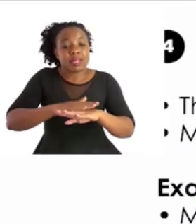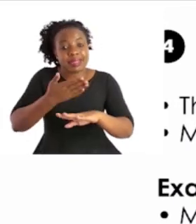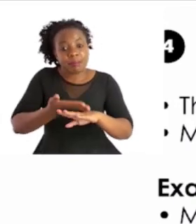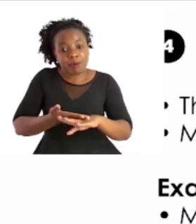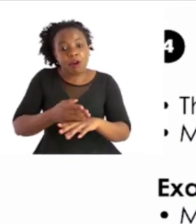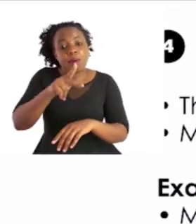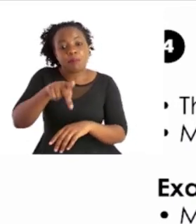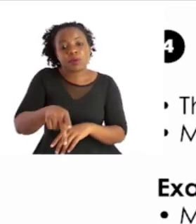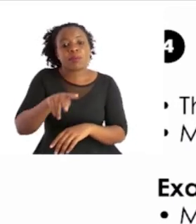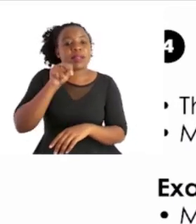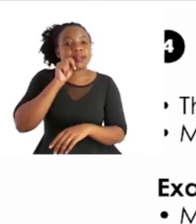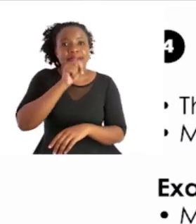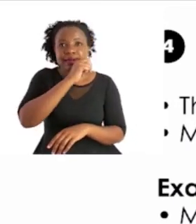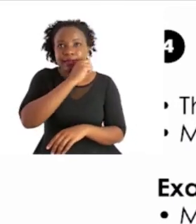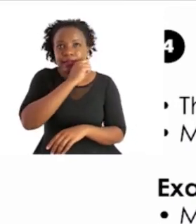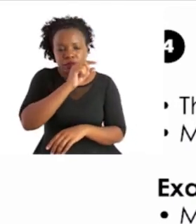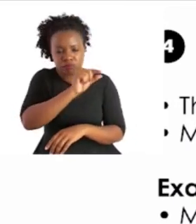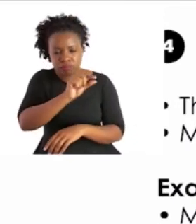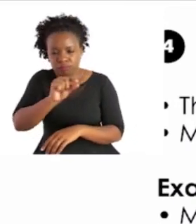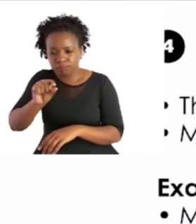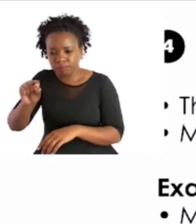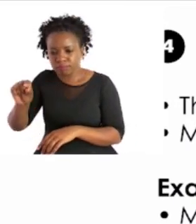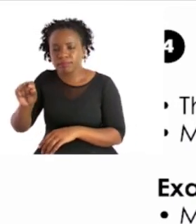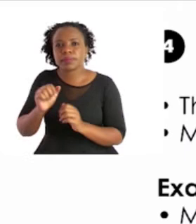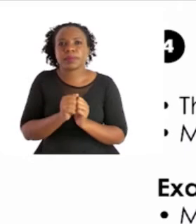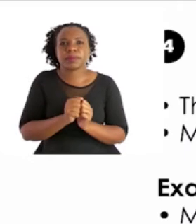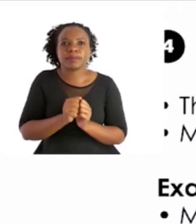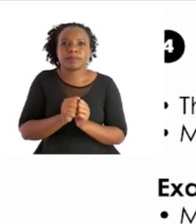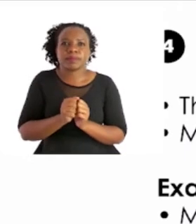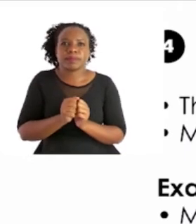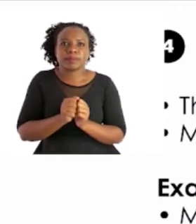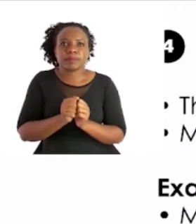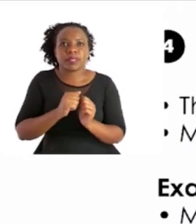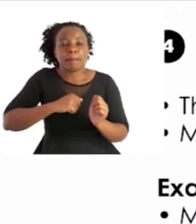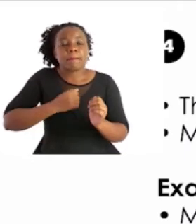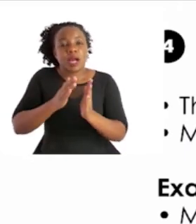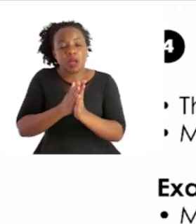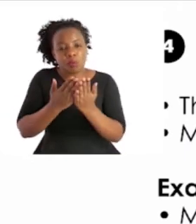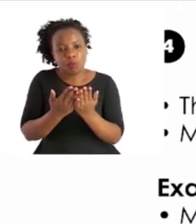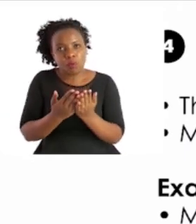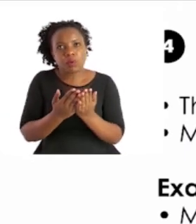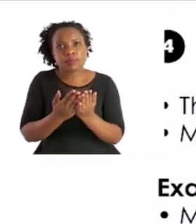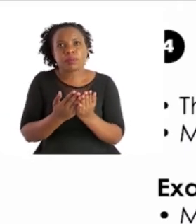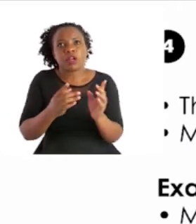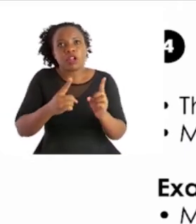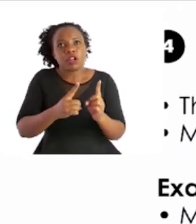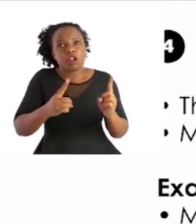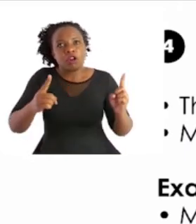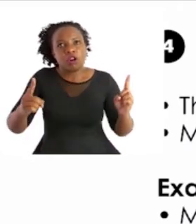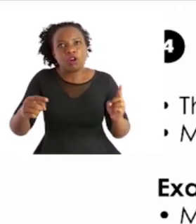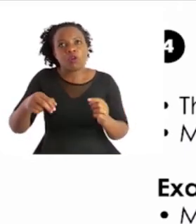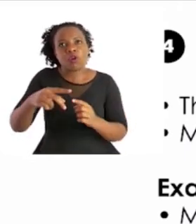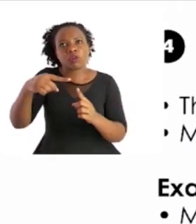Examples of proper nouns in sentences. My book, Long Walk